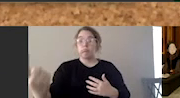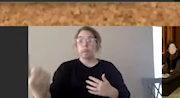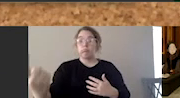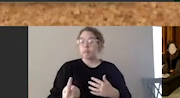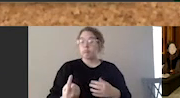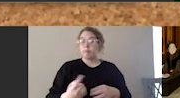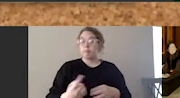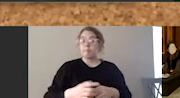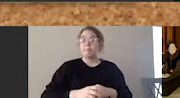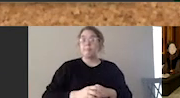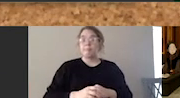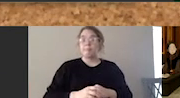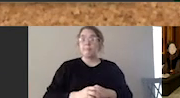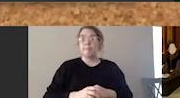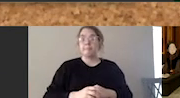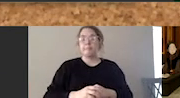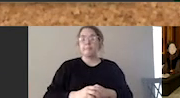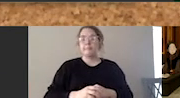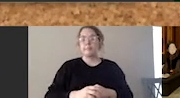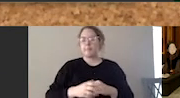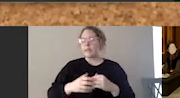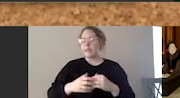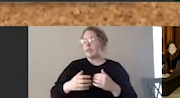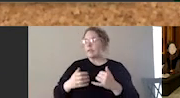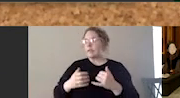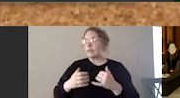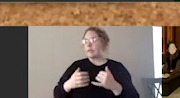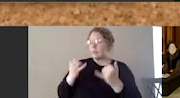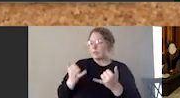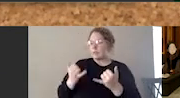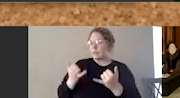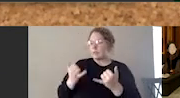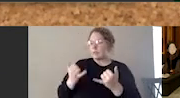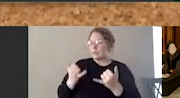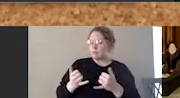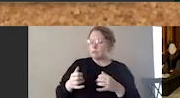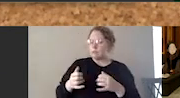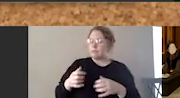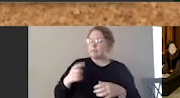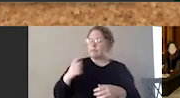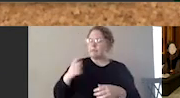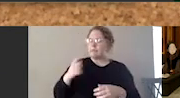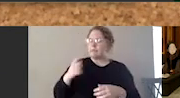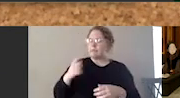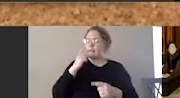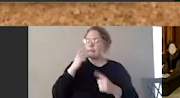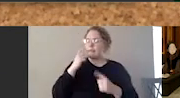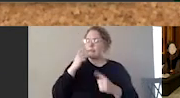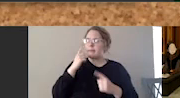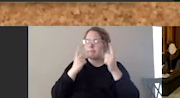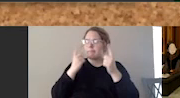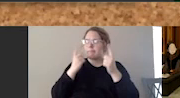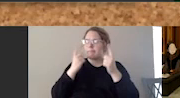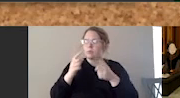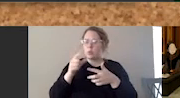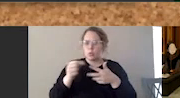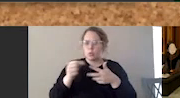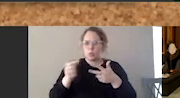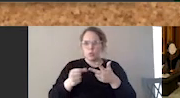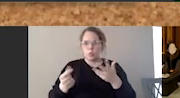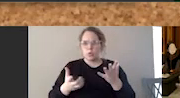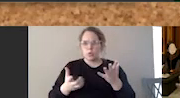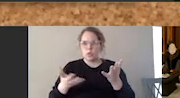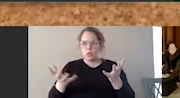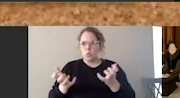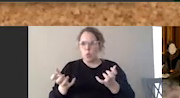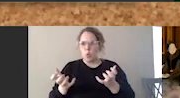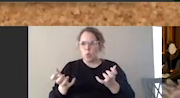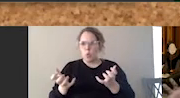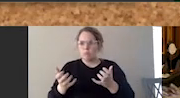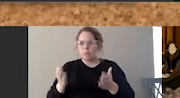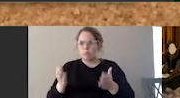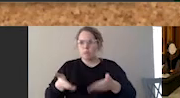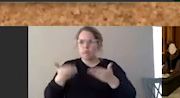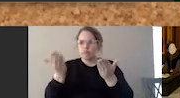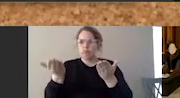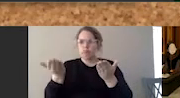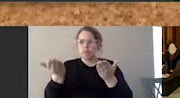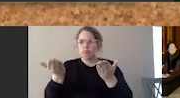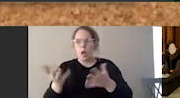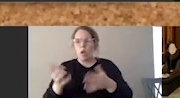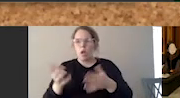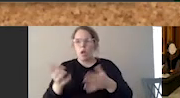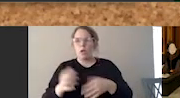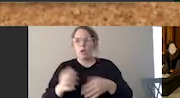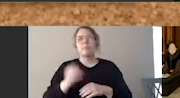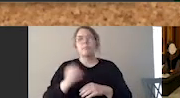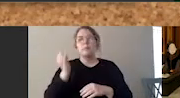walks in. Now, here we need to consider what are the choices that we are going to give. If we were to leave the text